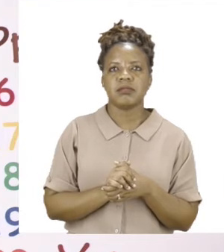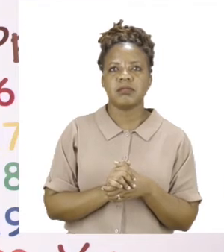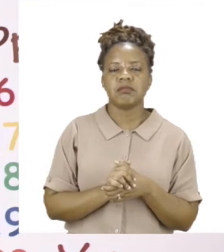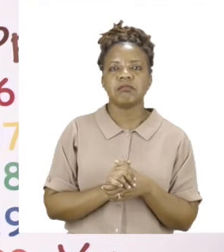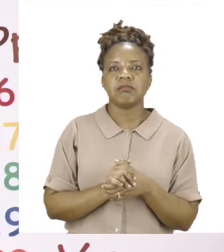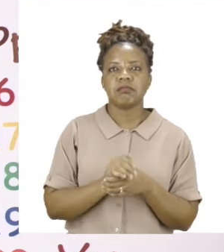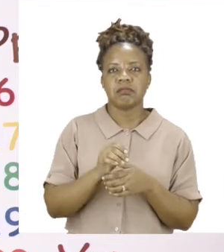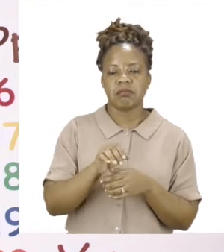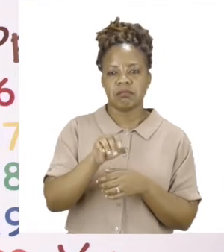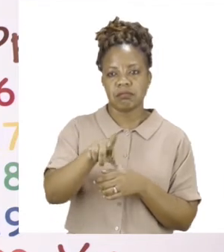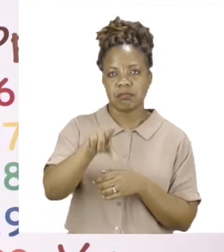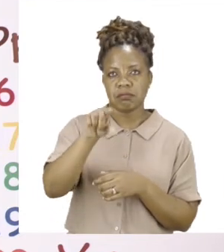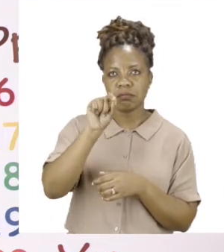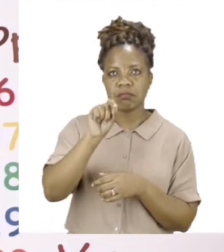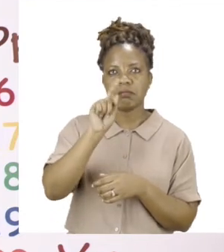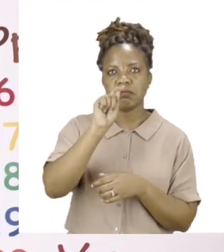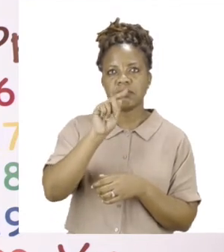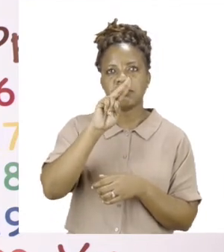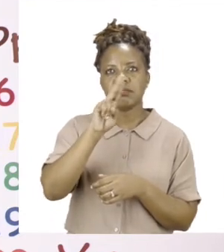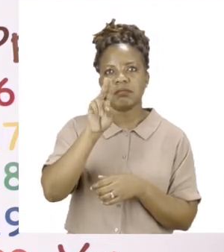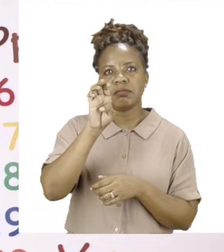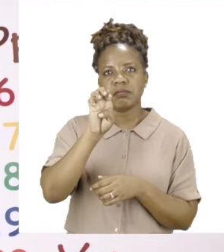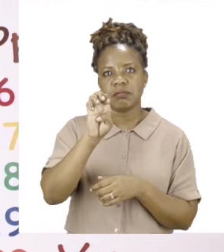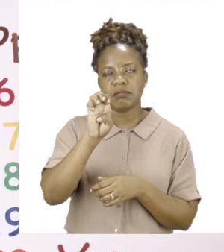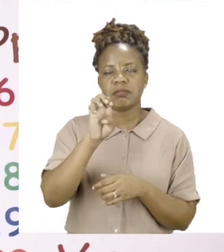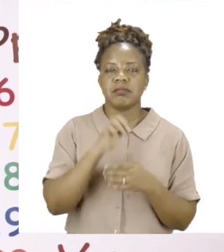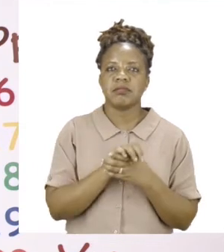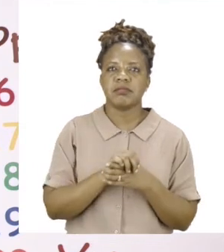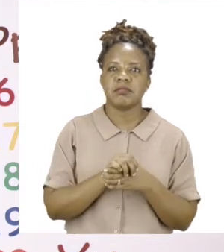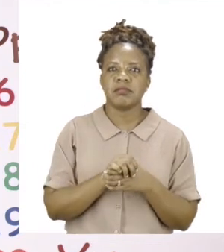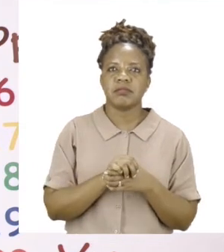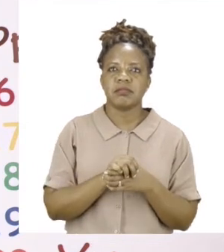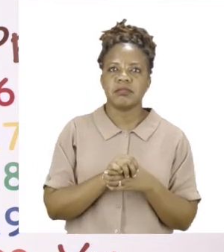is the. And we are going to write it neatly.